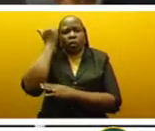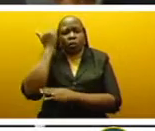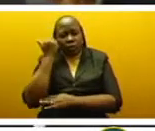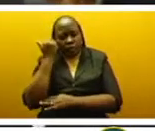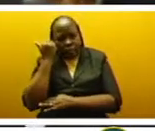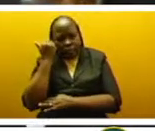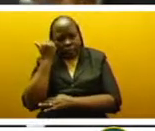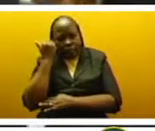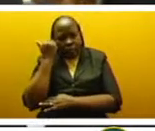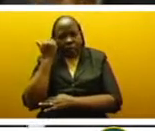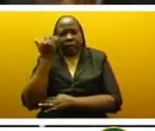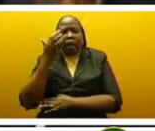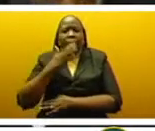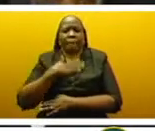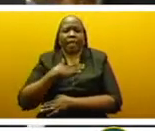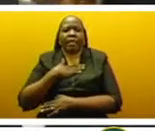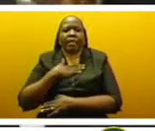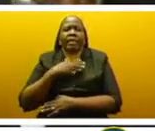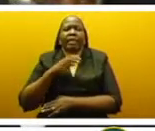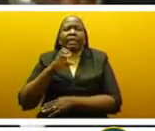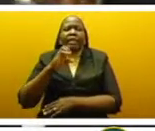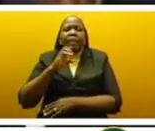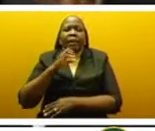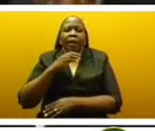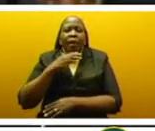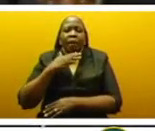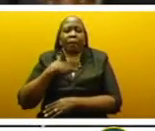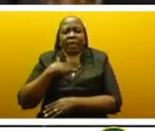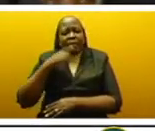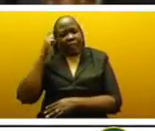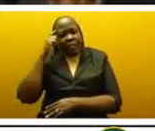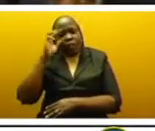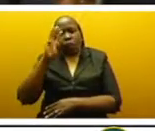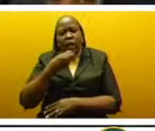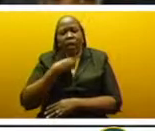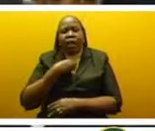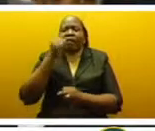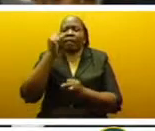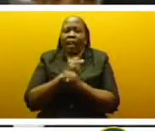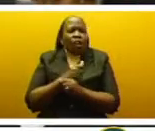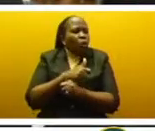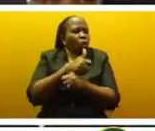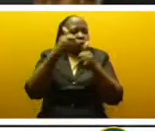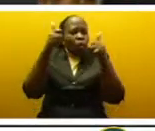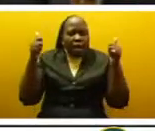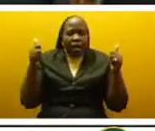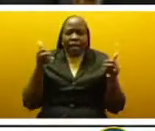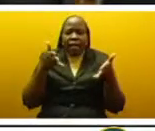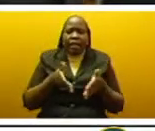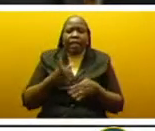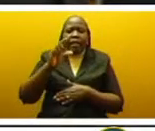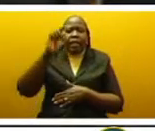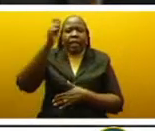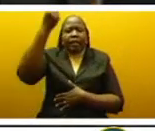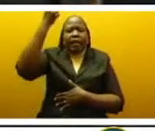I am an optimist. I think we are doing very well in this republic. I think we have come from very far.